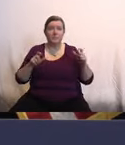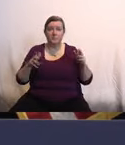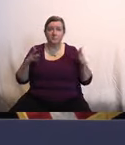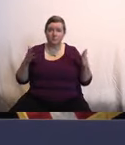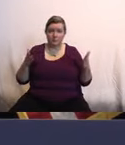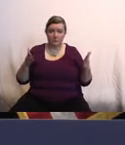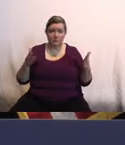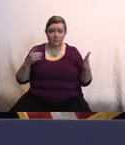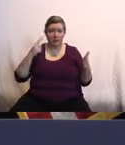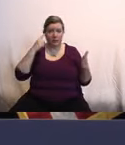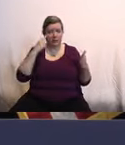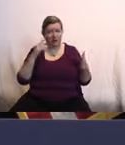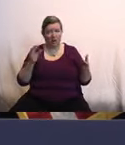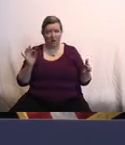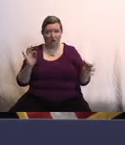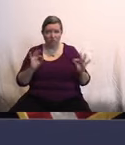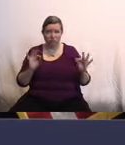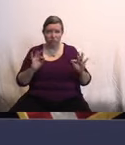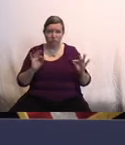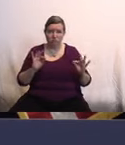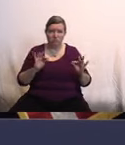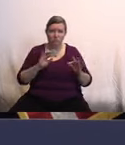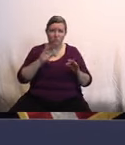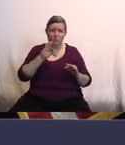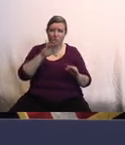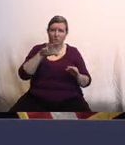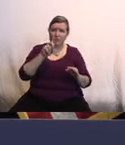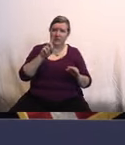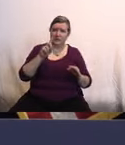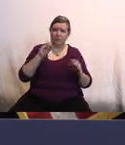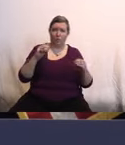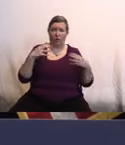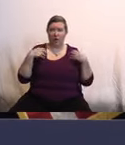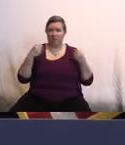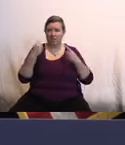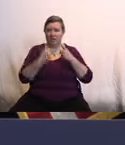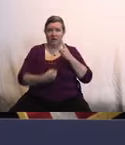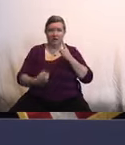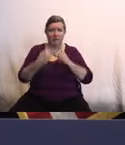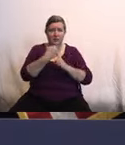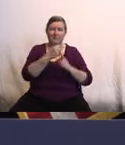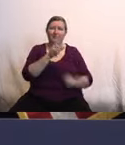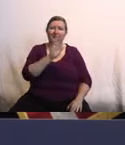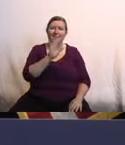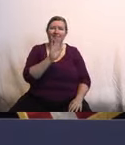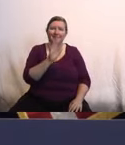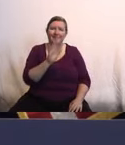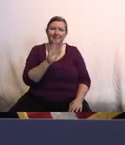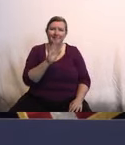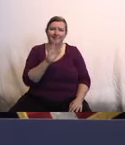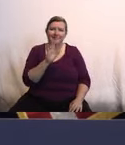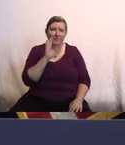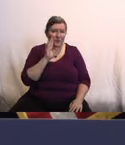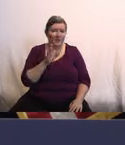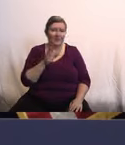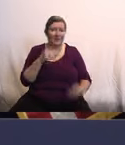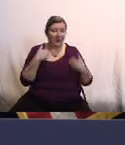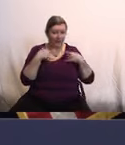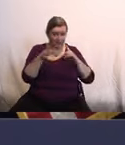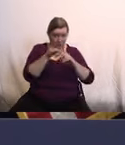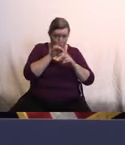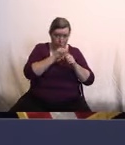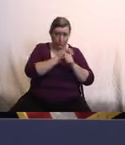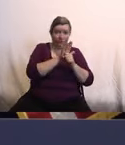health impact when we know, in fact, they do. So, we report, we're open about